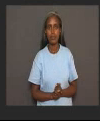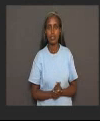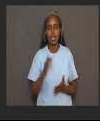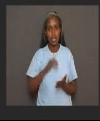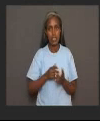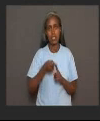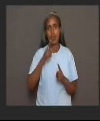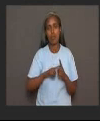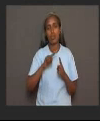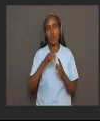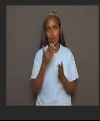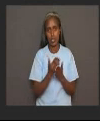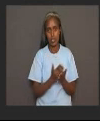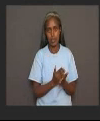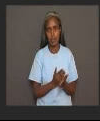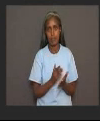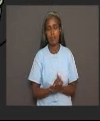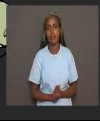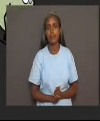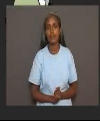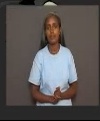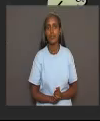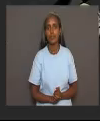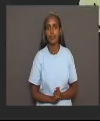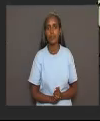Let's get back to our lesson.